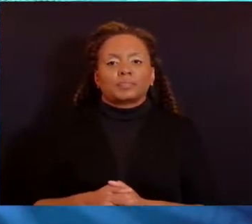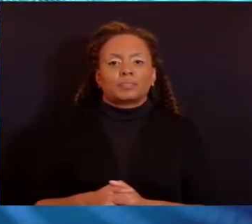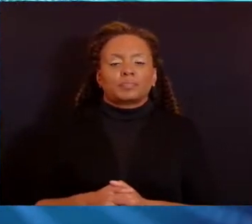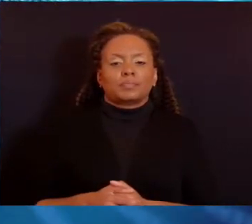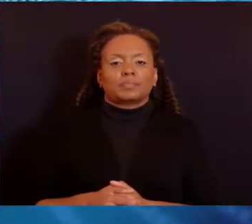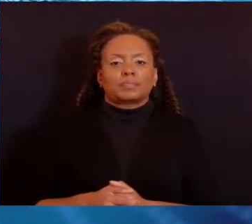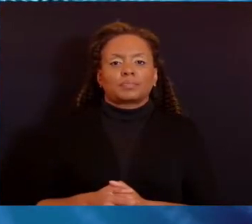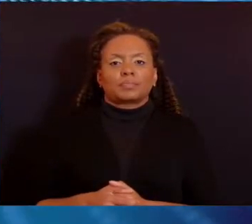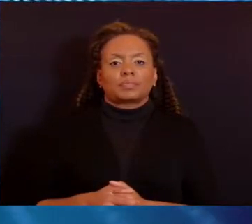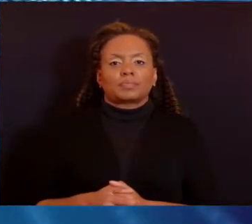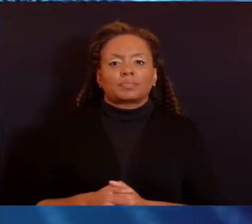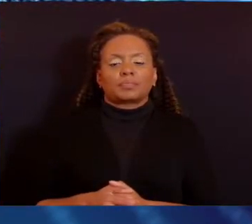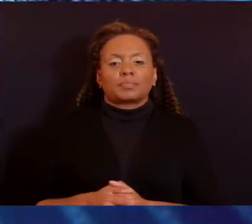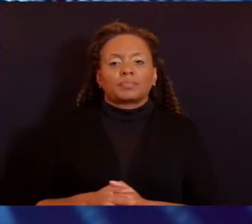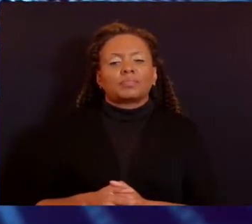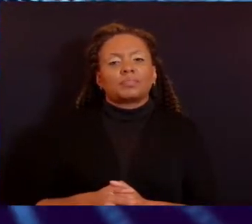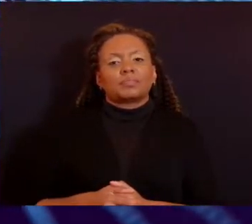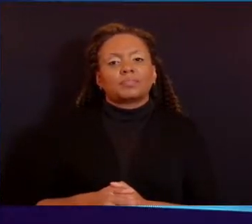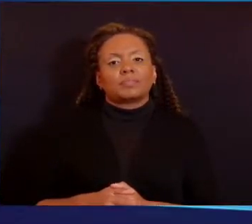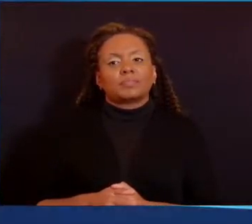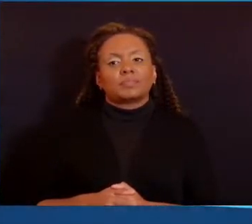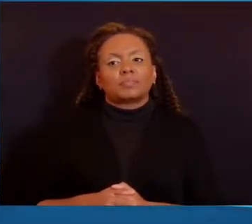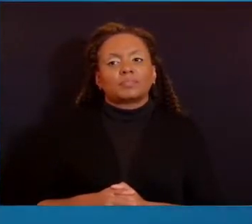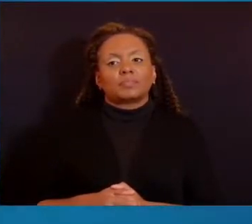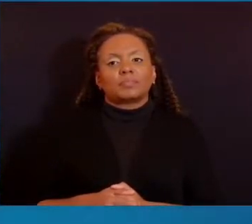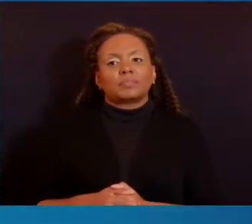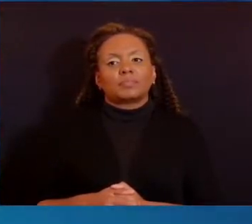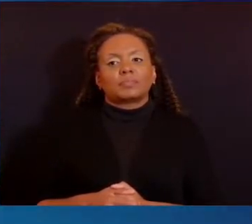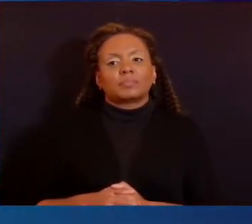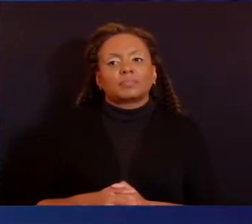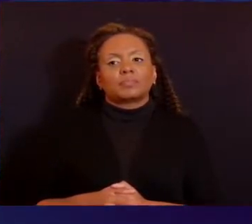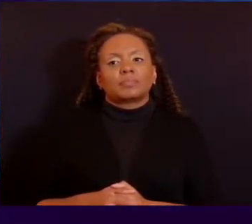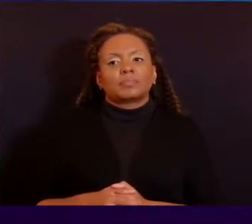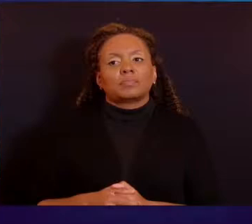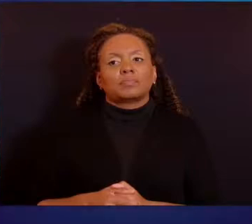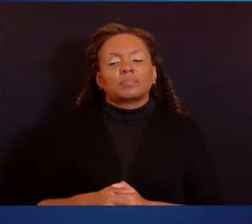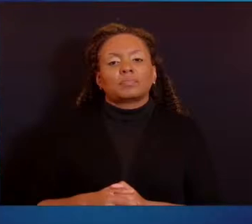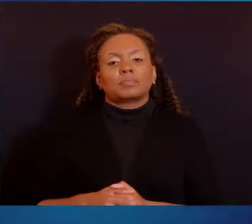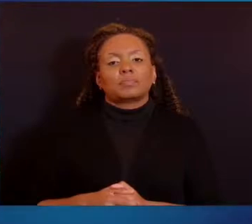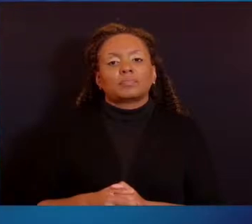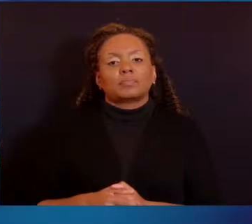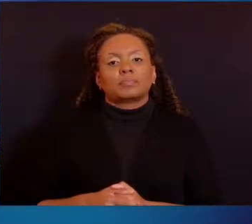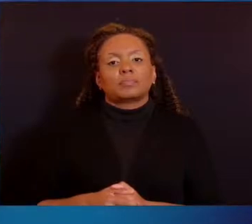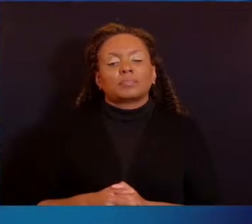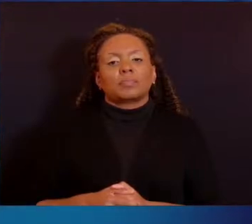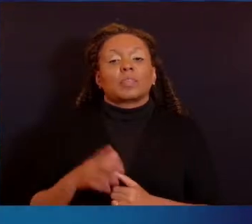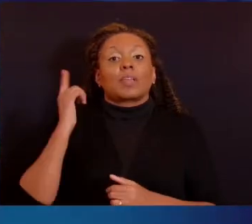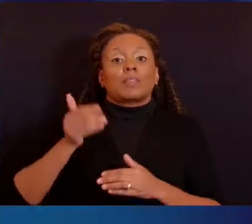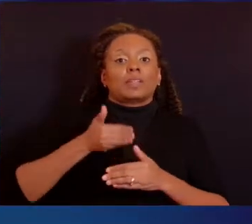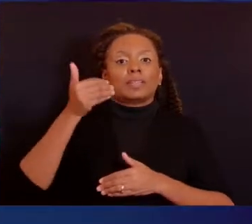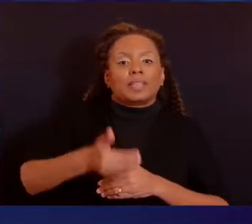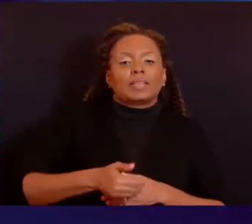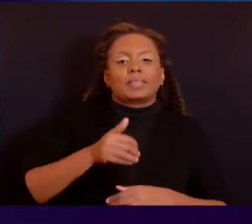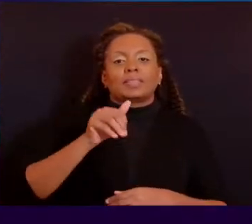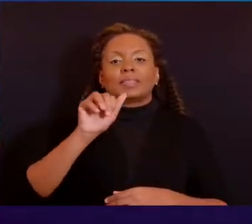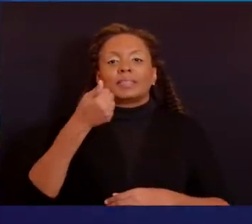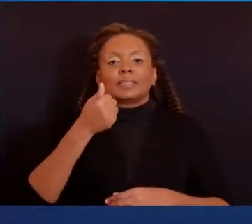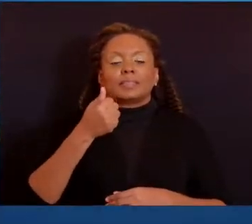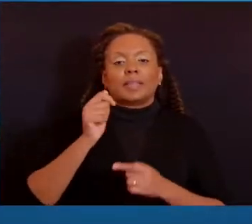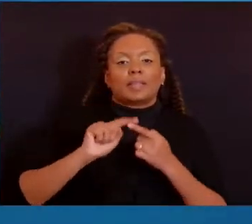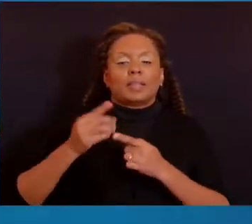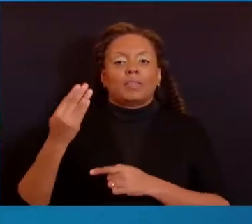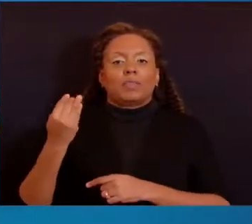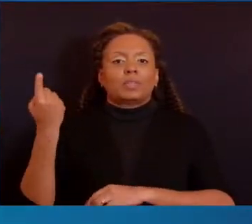uptick or trending for increased precipitation as we go on in the next 10 to 14 days. So we can expect more and more